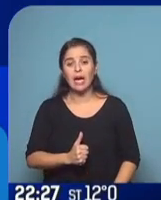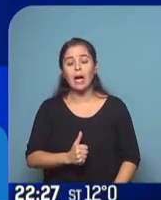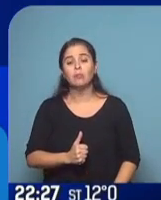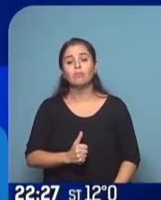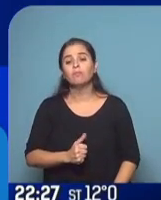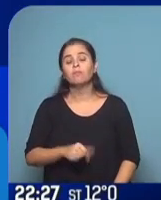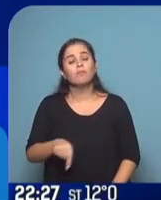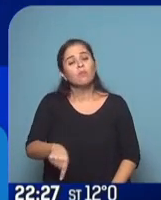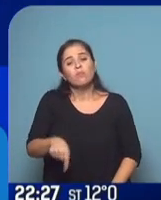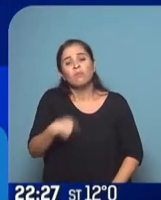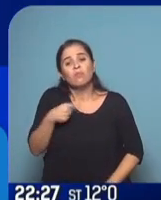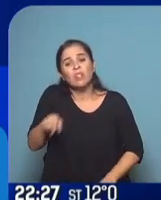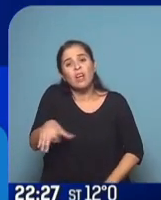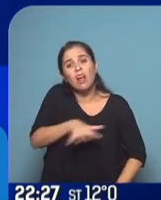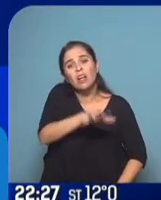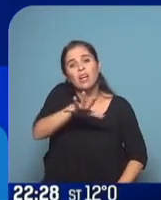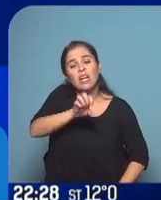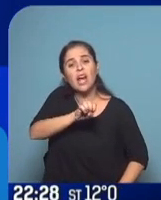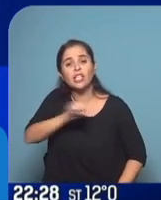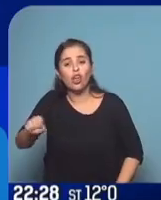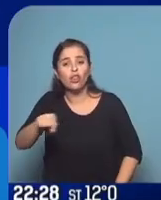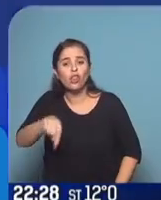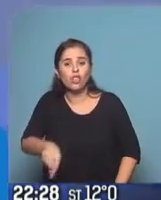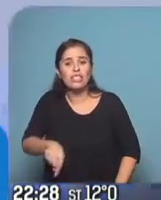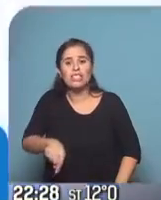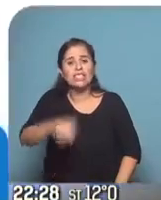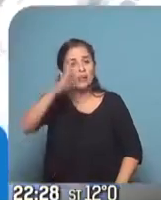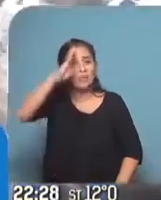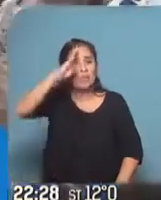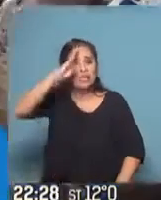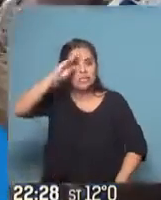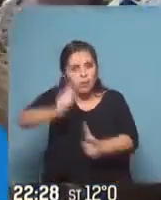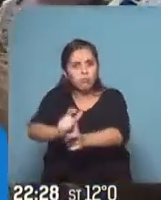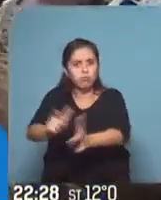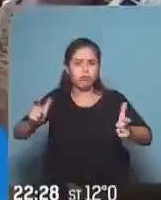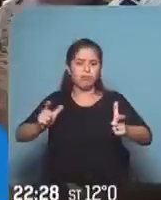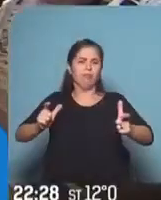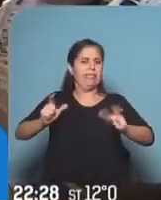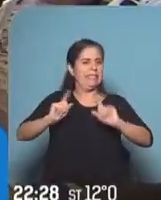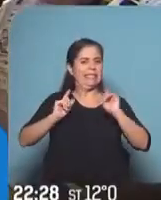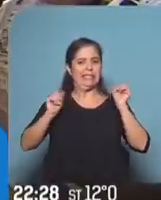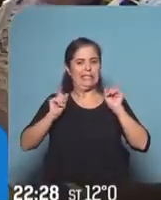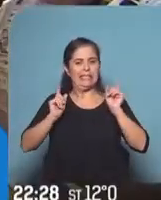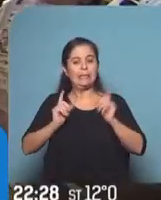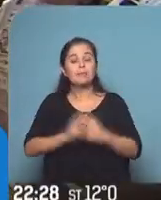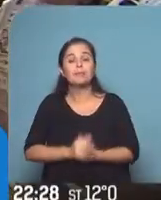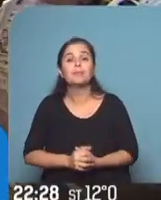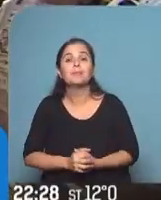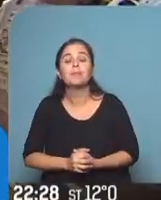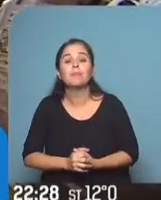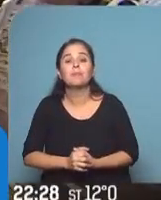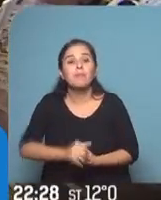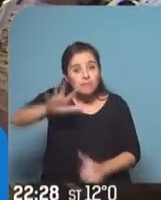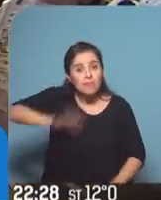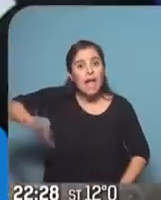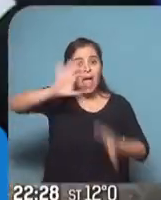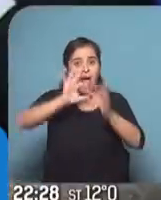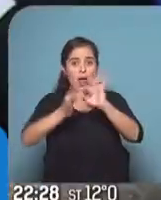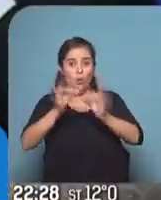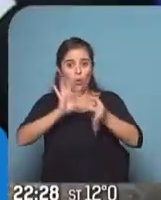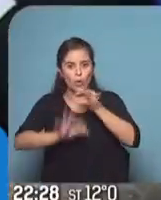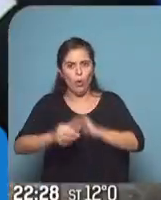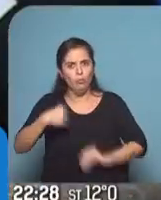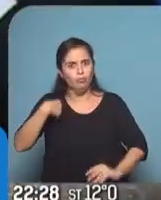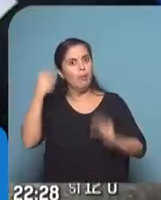is a military escalation in the region. La preocupación europea es extensiva